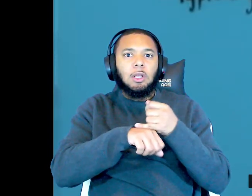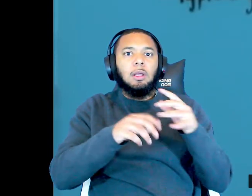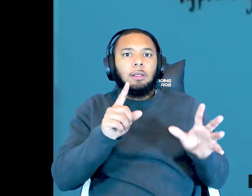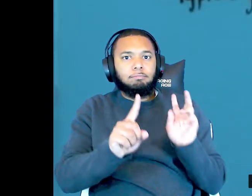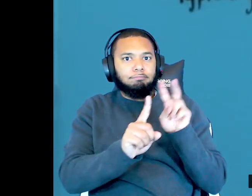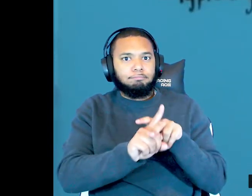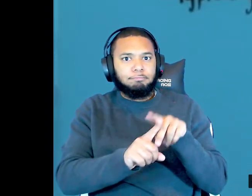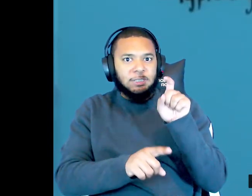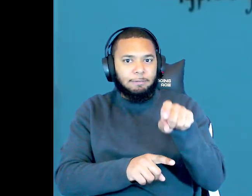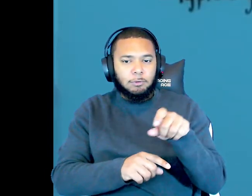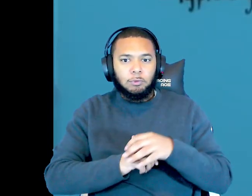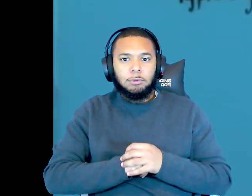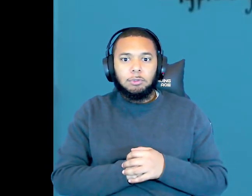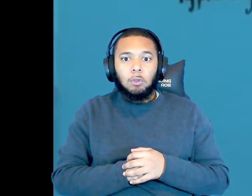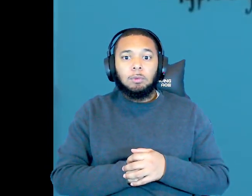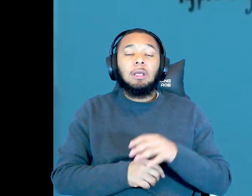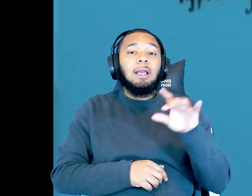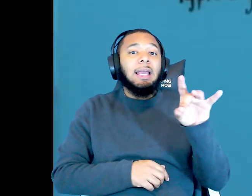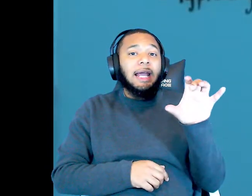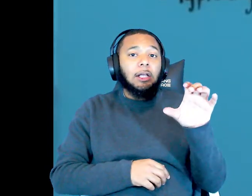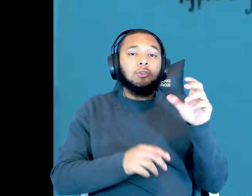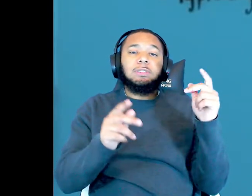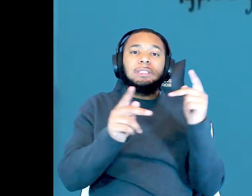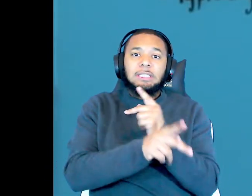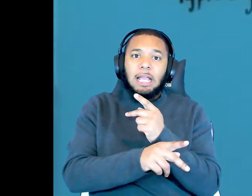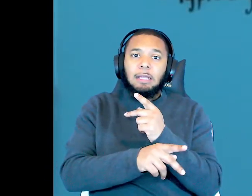that. 3%.